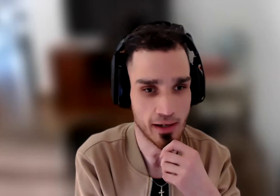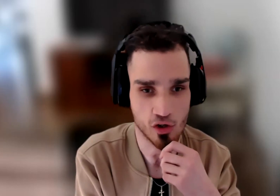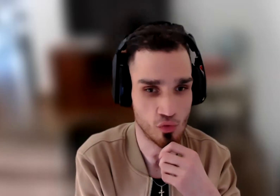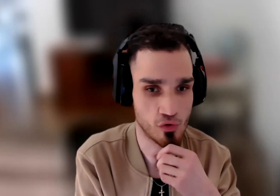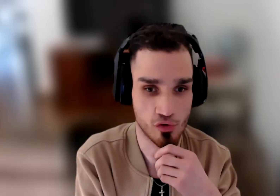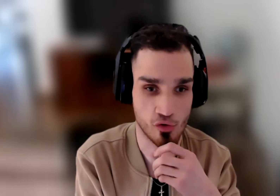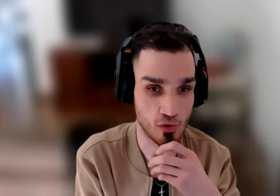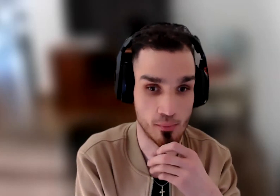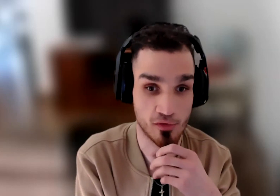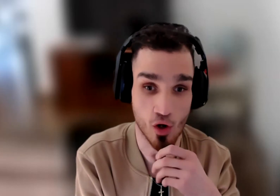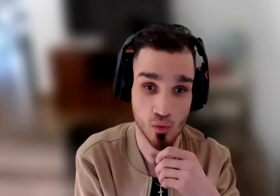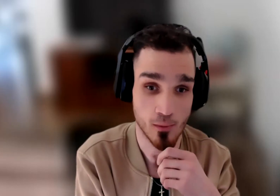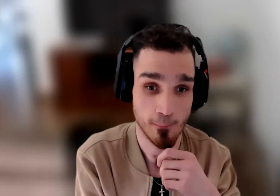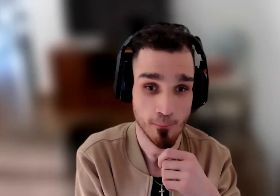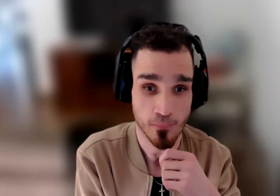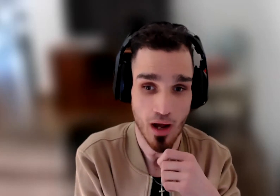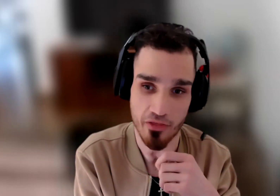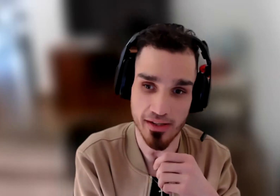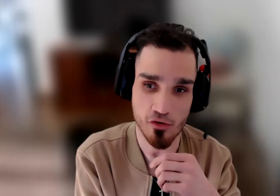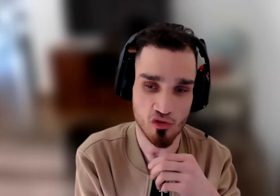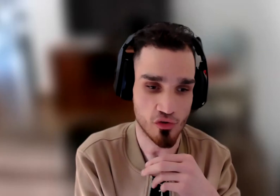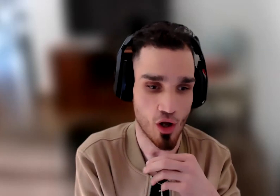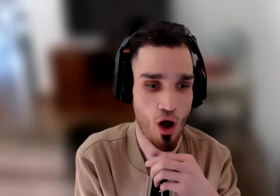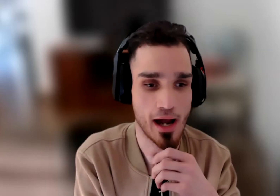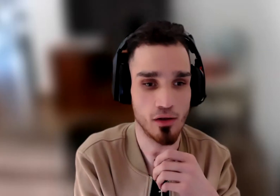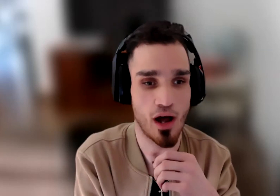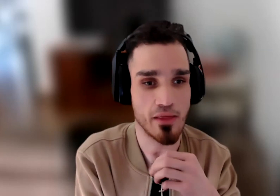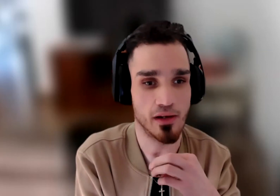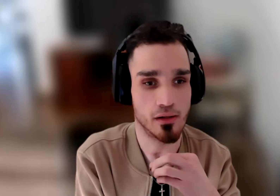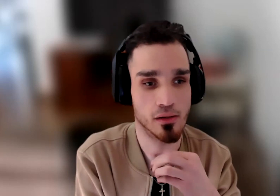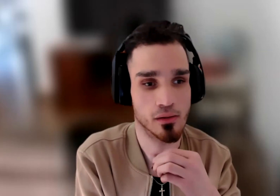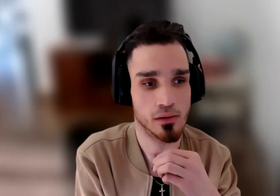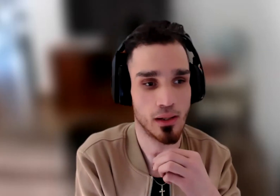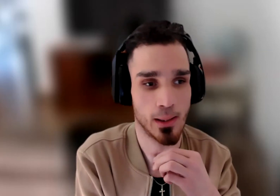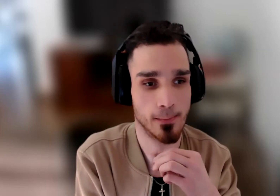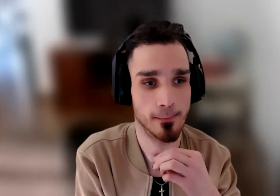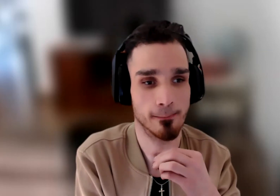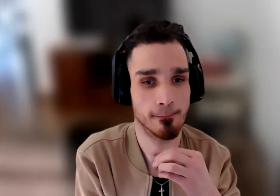NDIS package was so slim. So I think it's just a highlight that